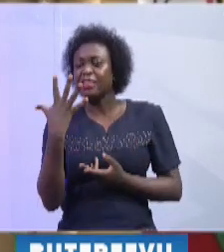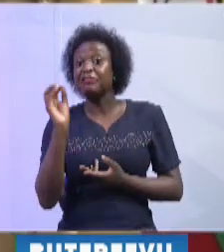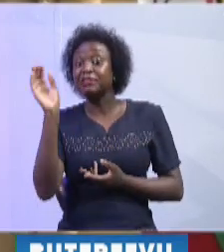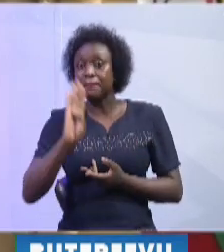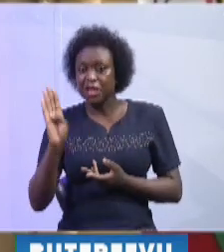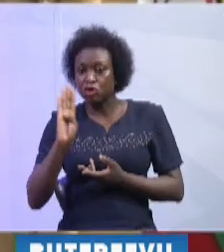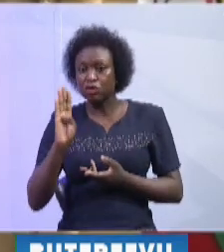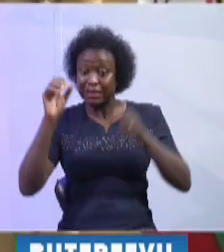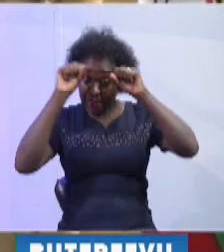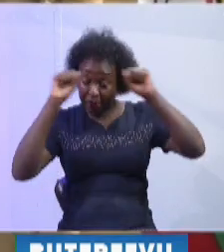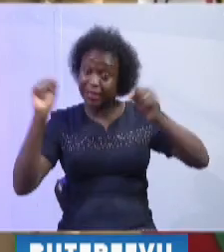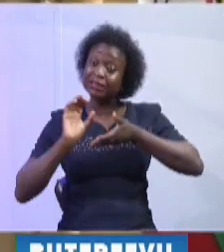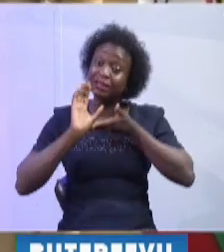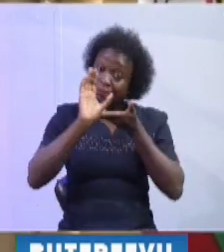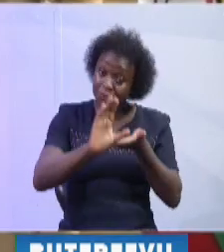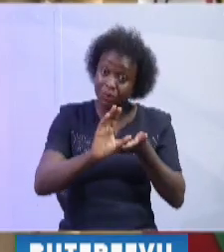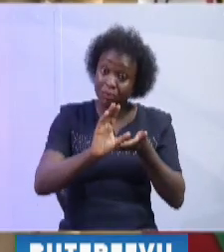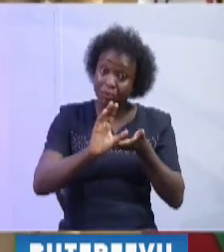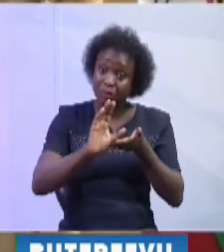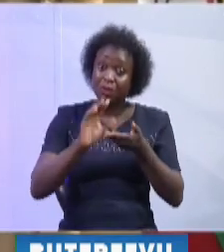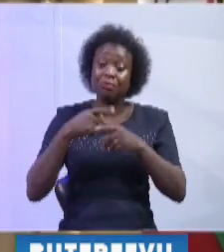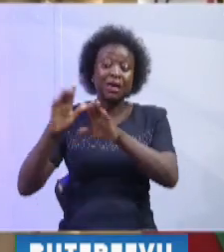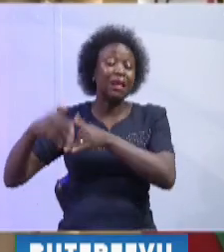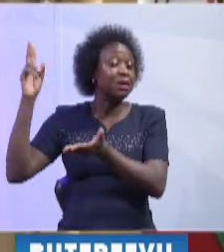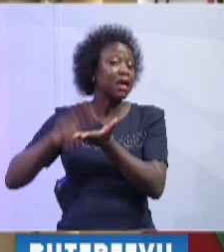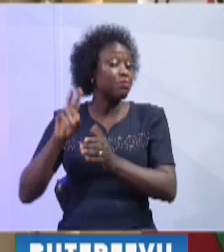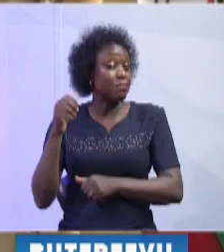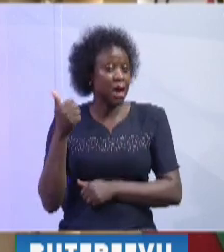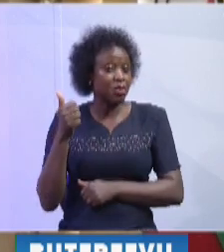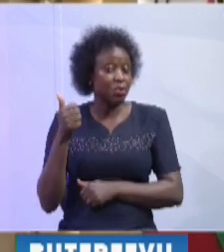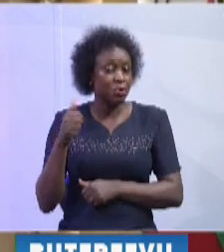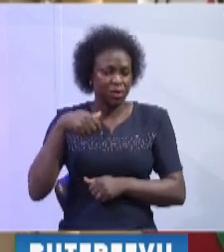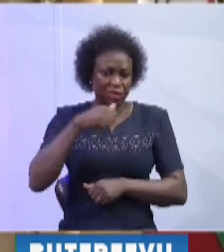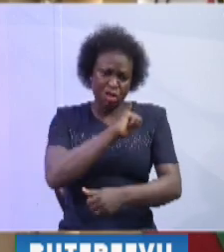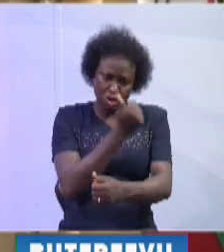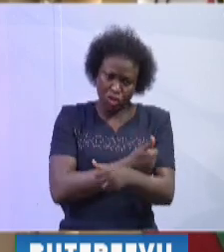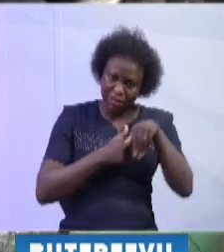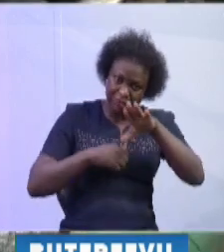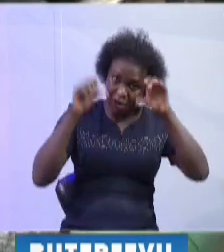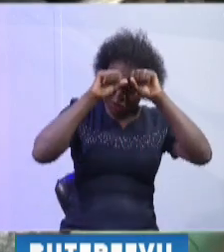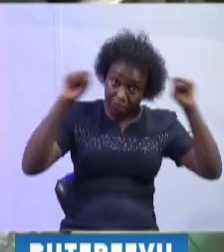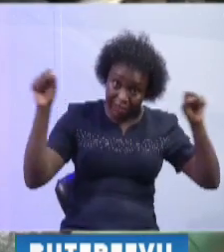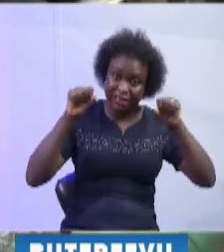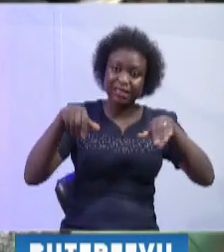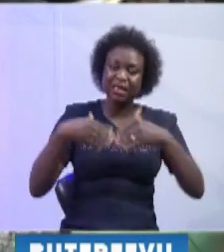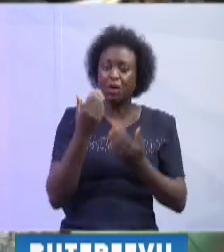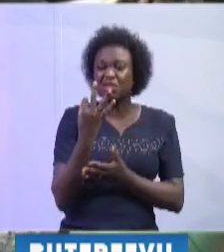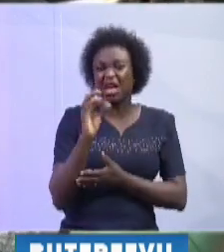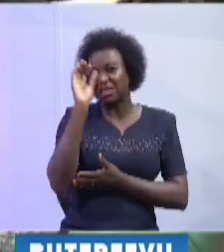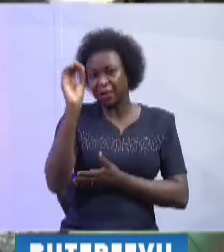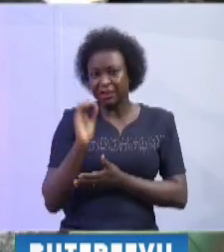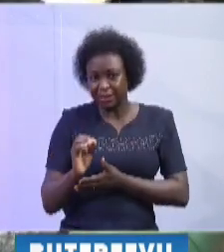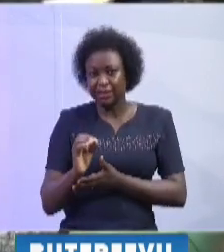ne zimuwebwa omukulembeze eggwanga awatali lukusa kuva mu Paalamenti ng'akozesa obuyinza obumu bwa ssemateeka okusaasanya ebitundu bisatu ku buli